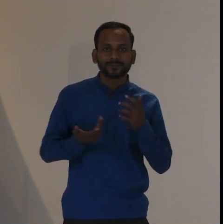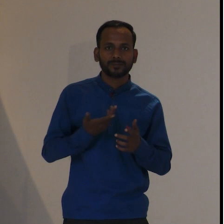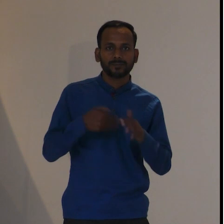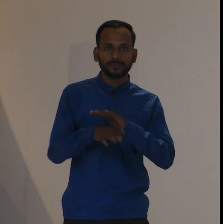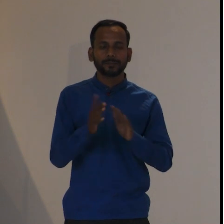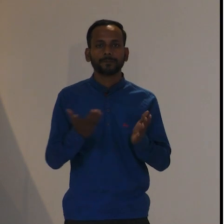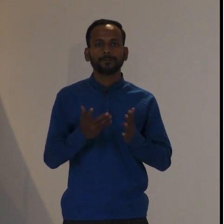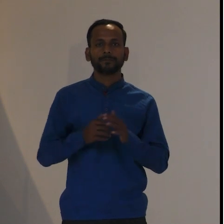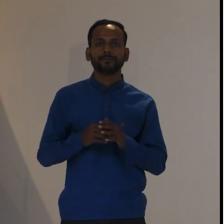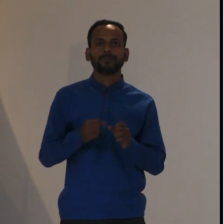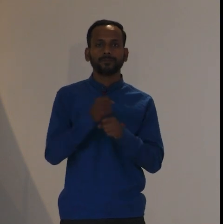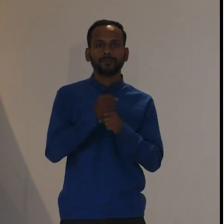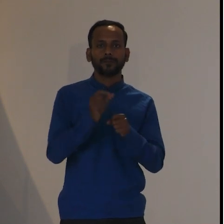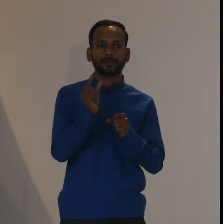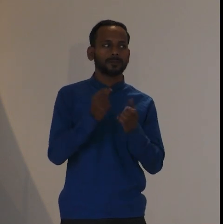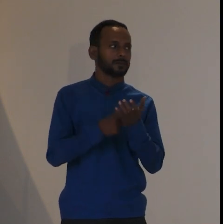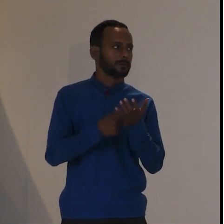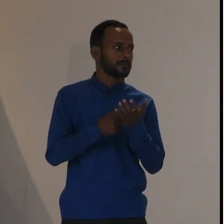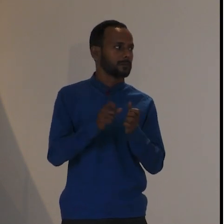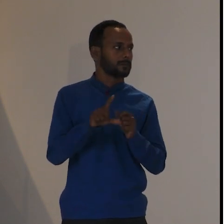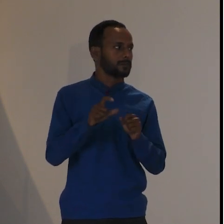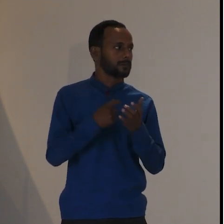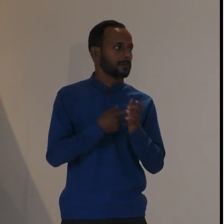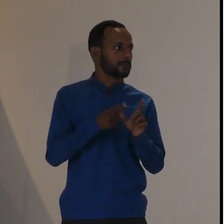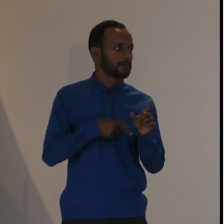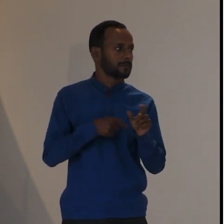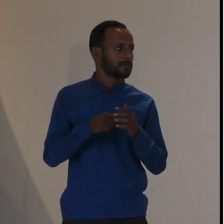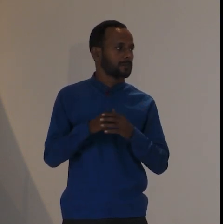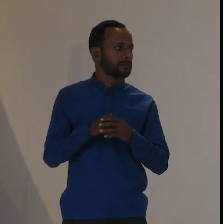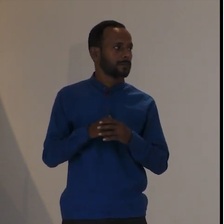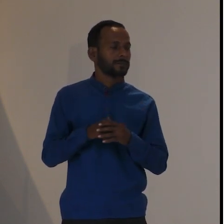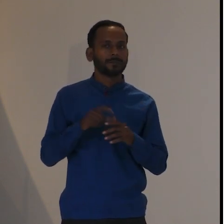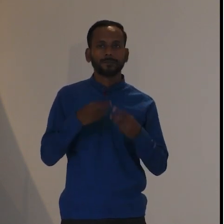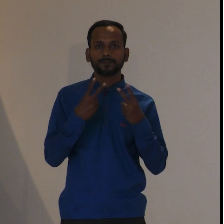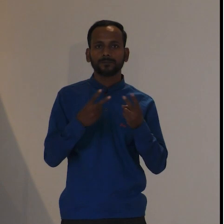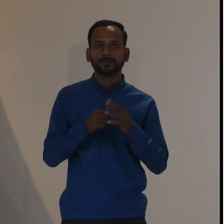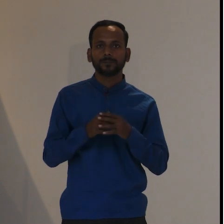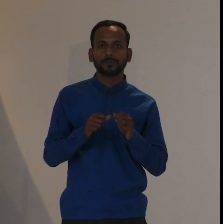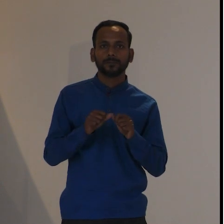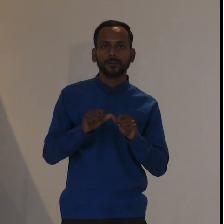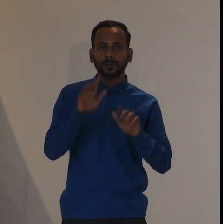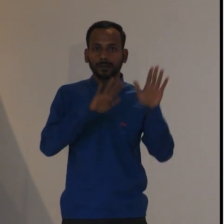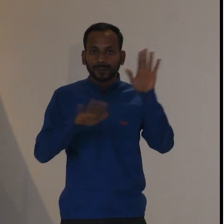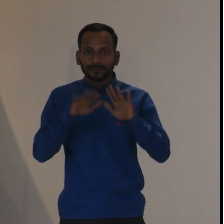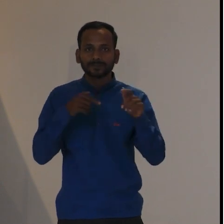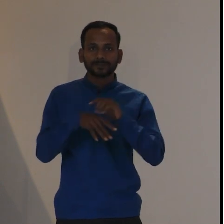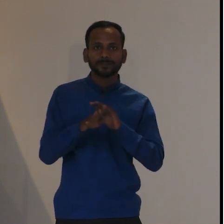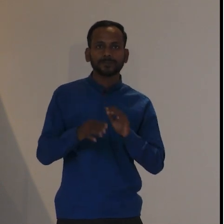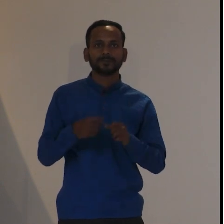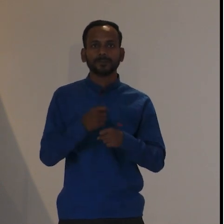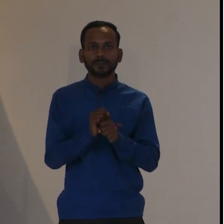we've left the gallery. Having studied this, I learned that animation is more than a technical form